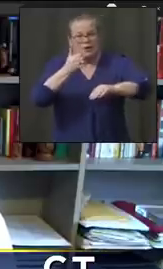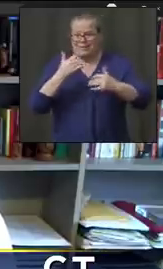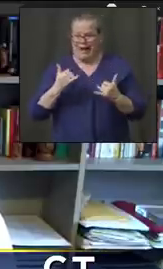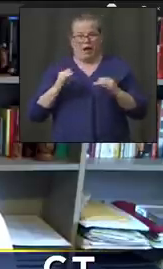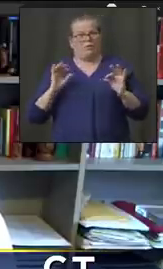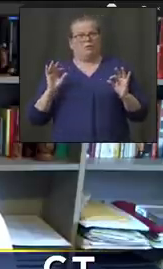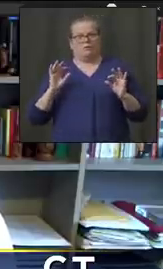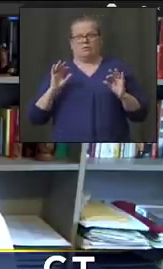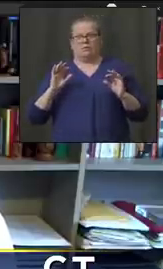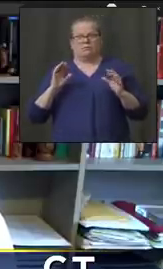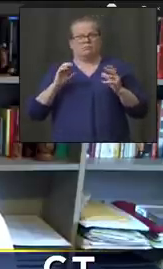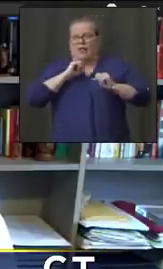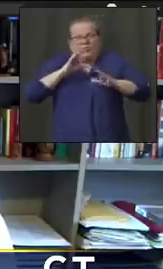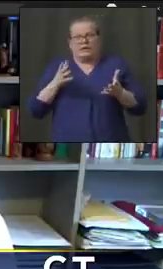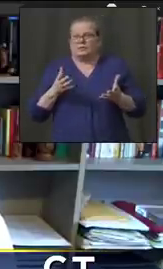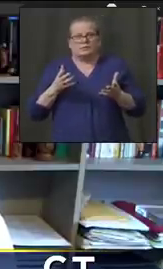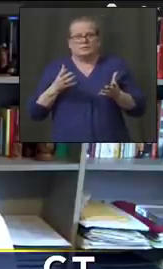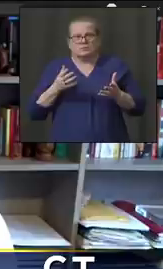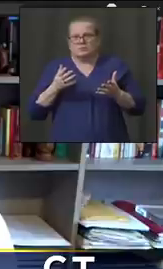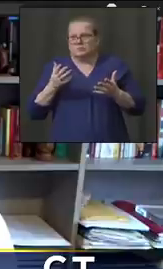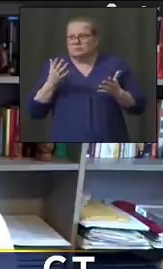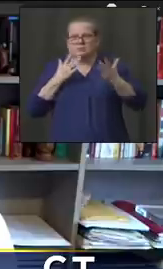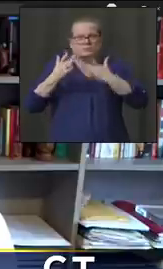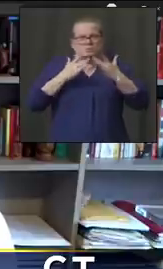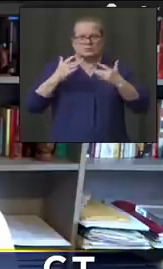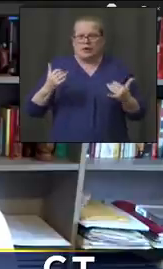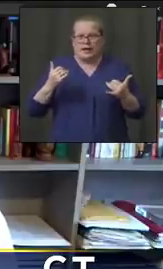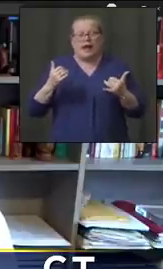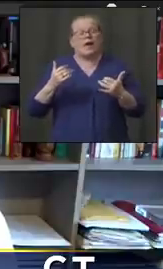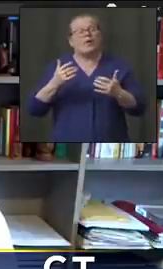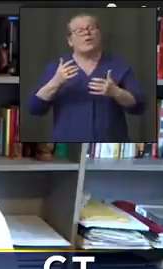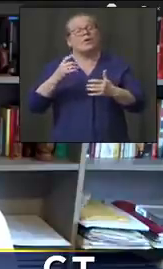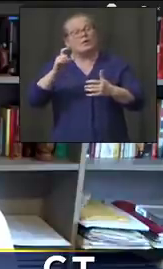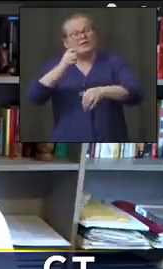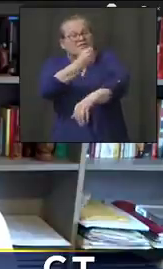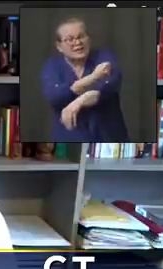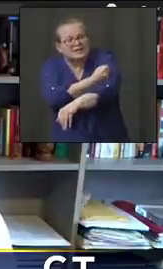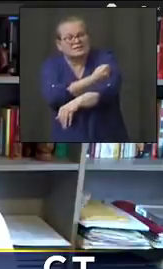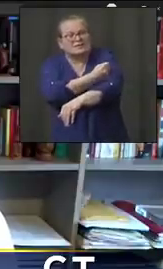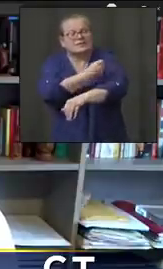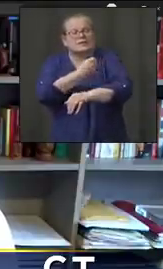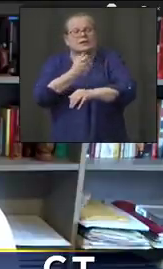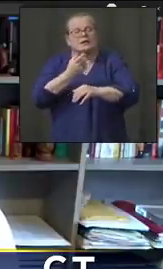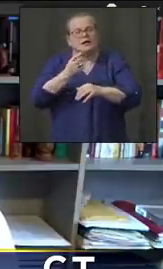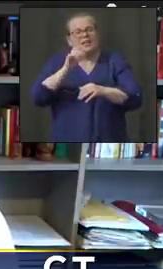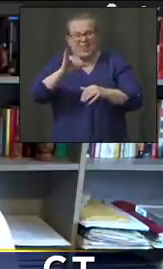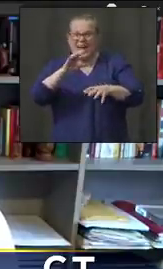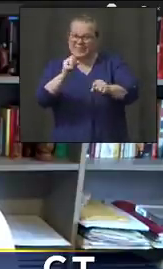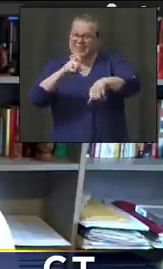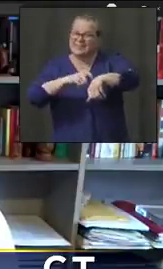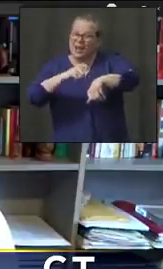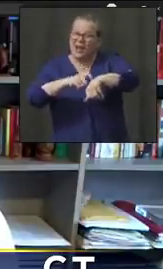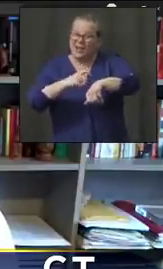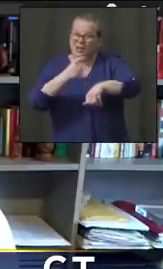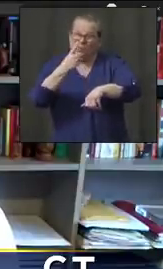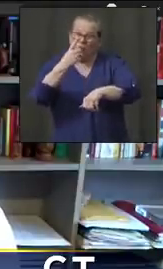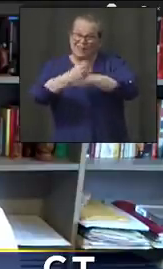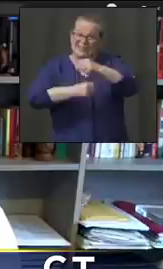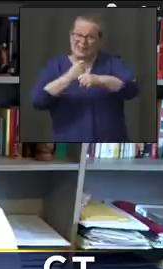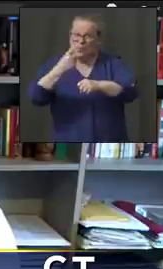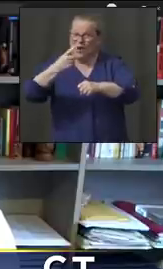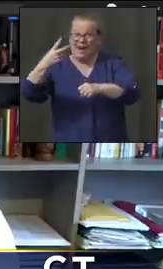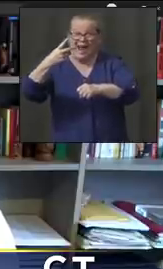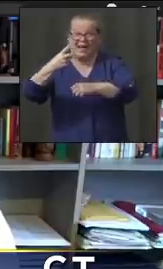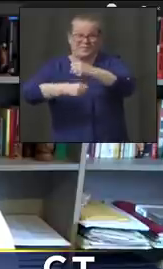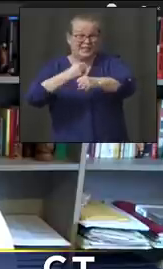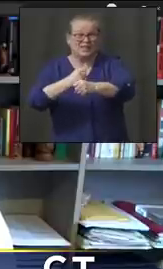1 or 1.5 years from now. So then the question is that what do we have to do in order to, the